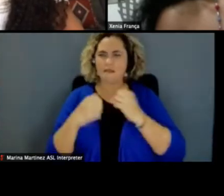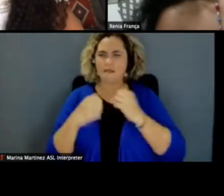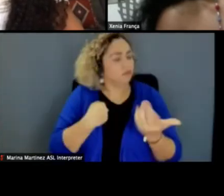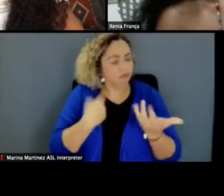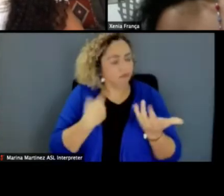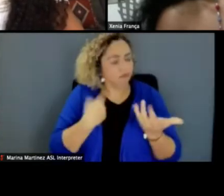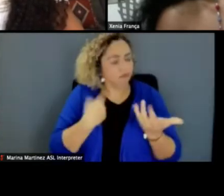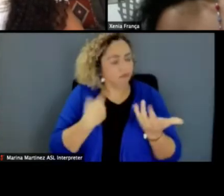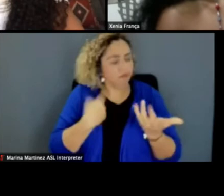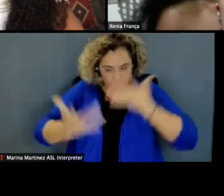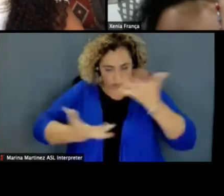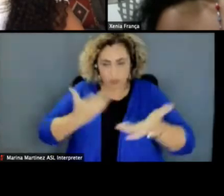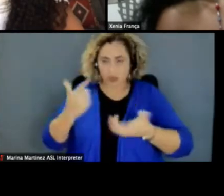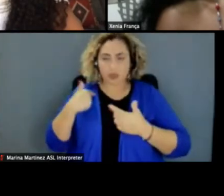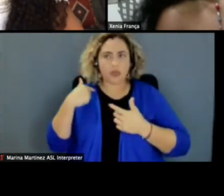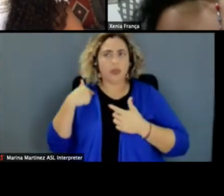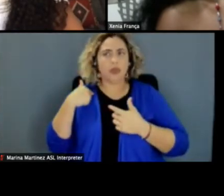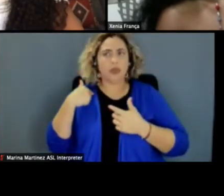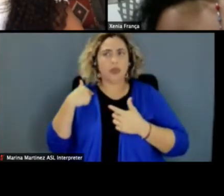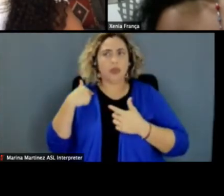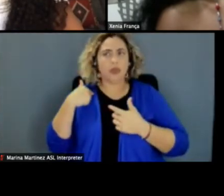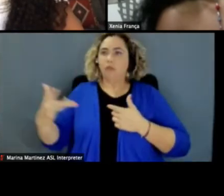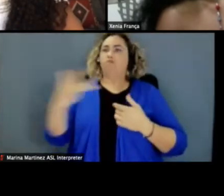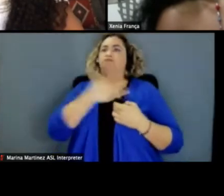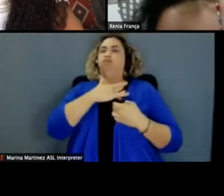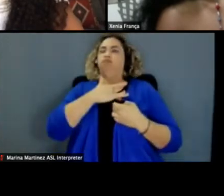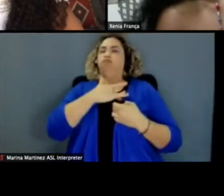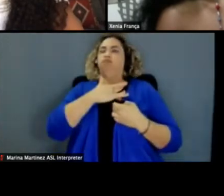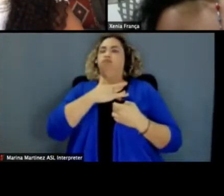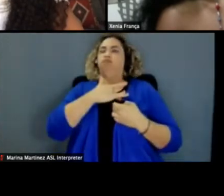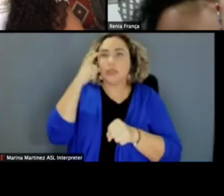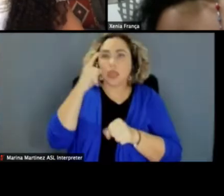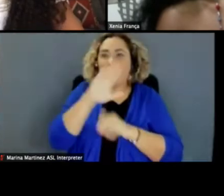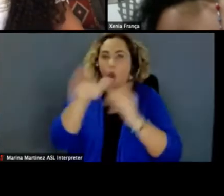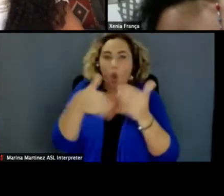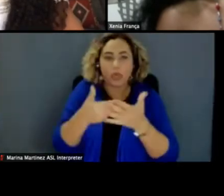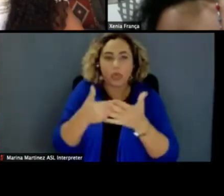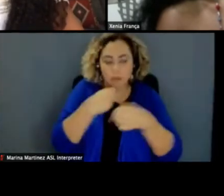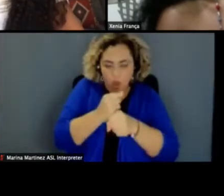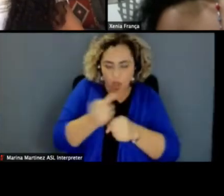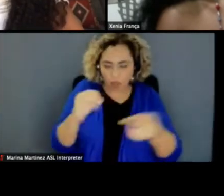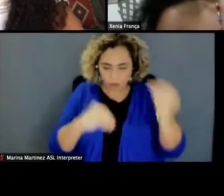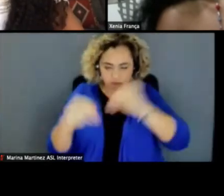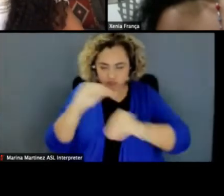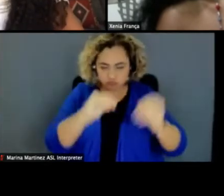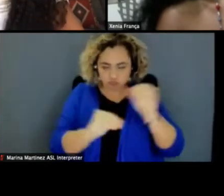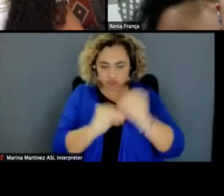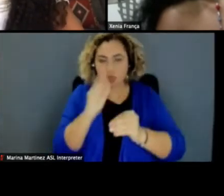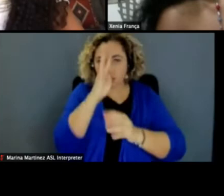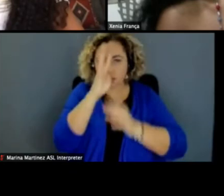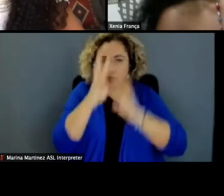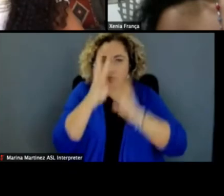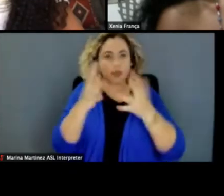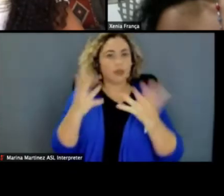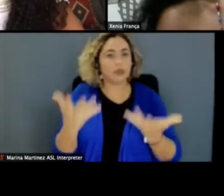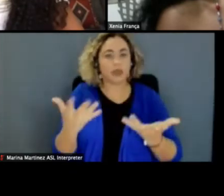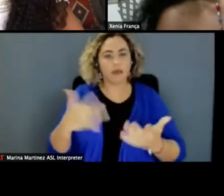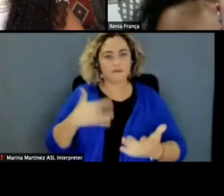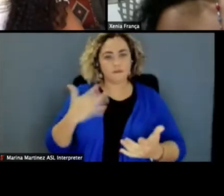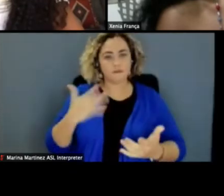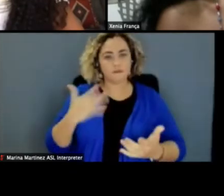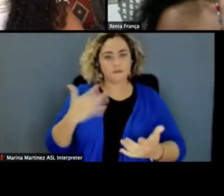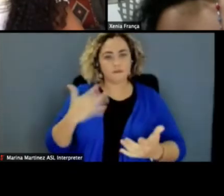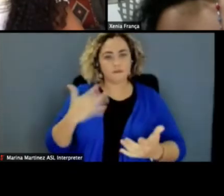it just resonated with me, and it made sense with the materials that I was using. And I just felt when I made